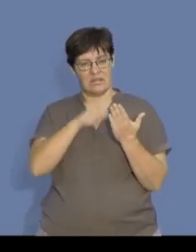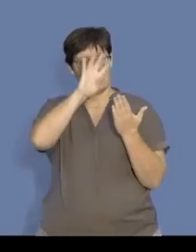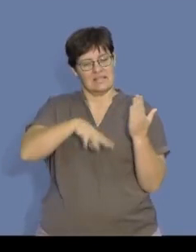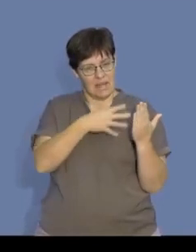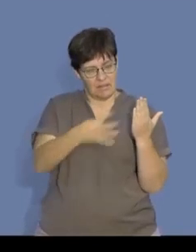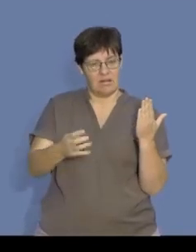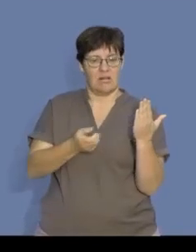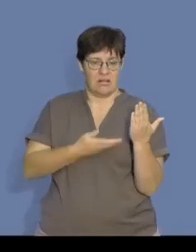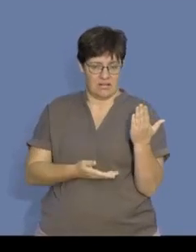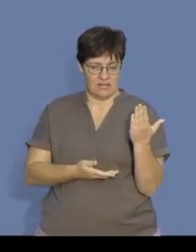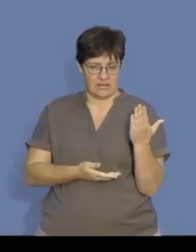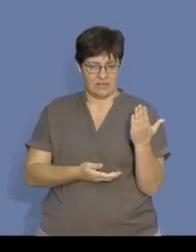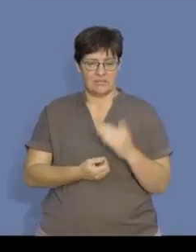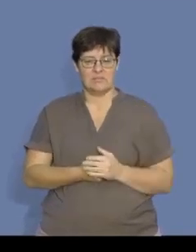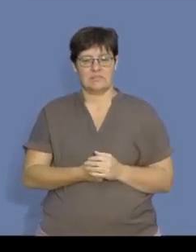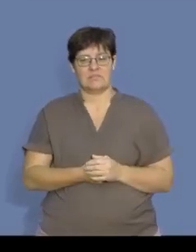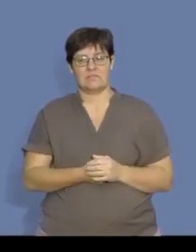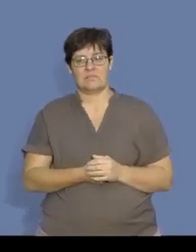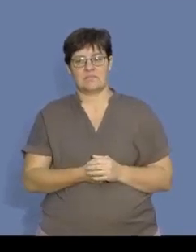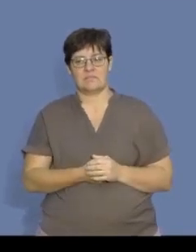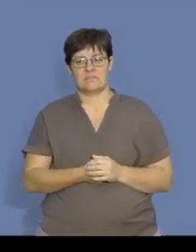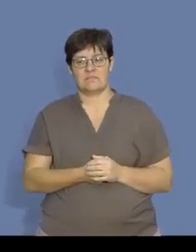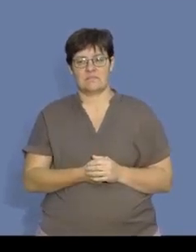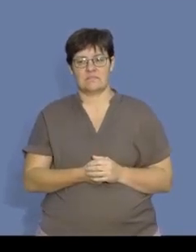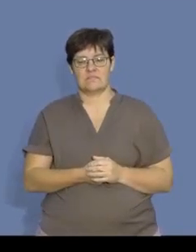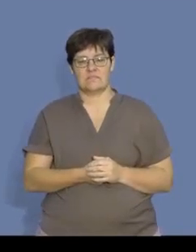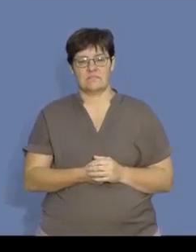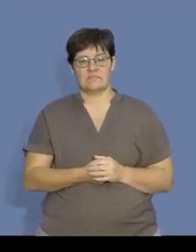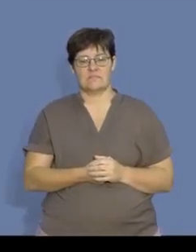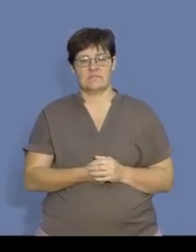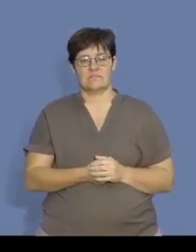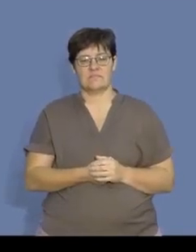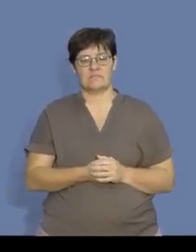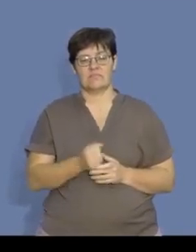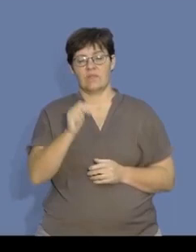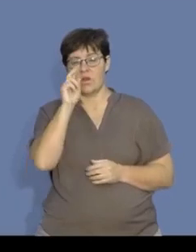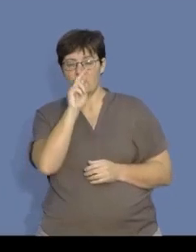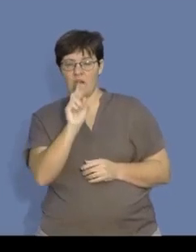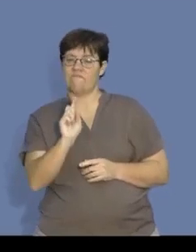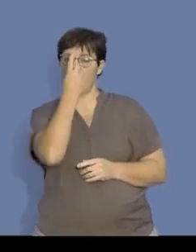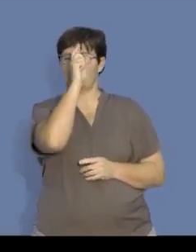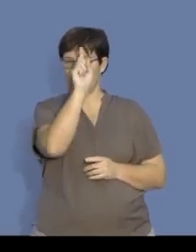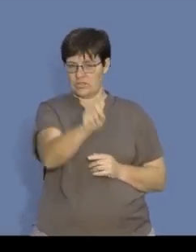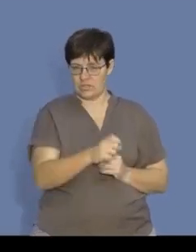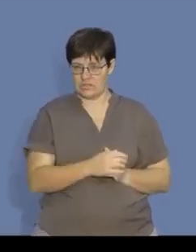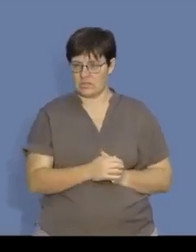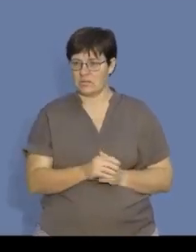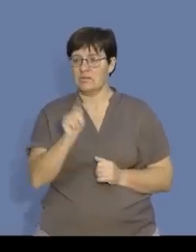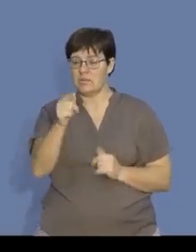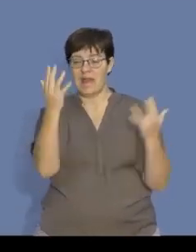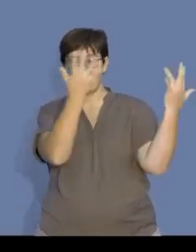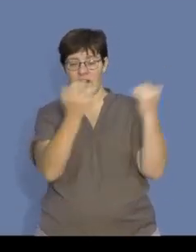that is the table presented to me. Okay. Right, so let's look at our very first